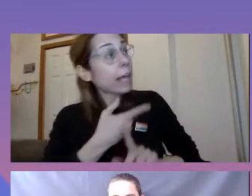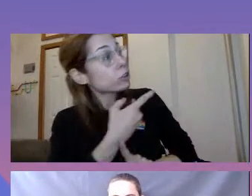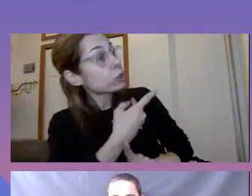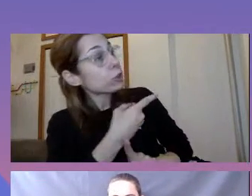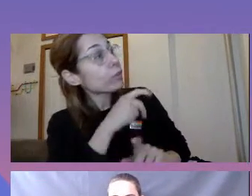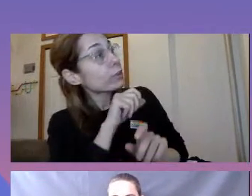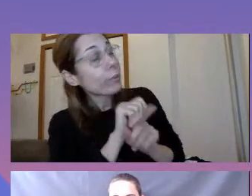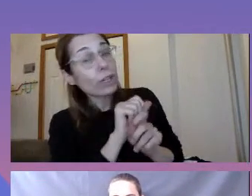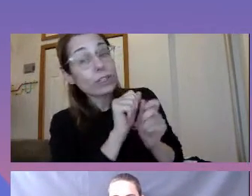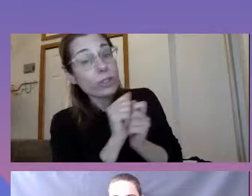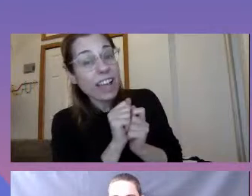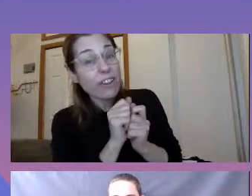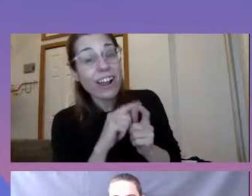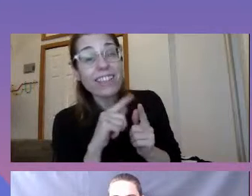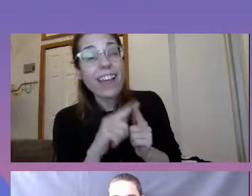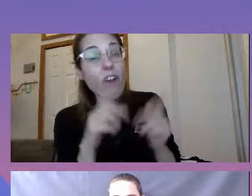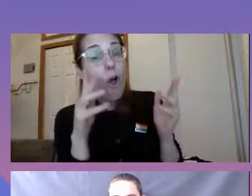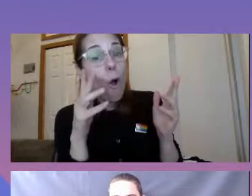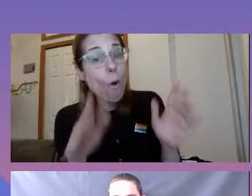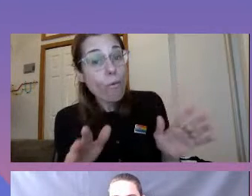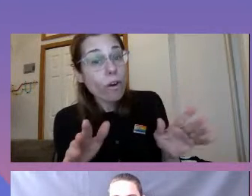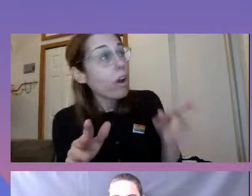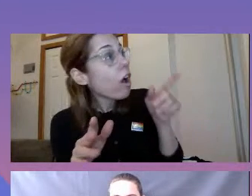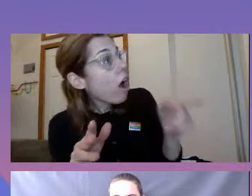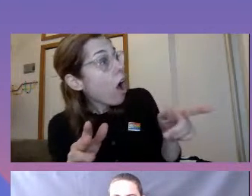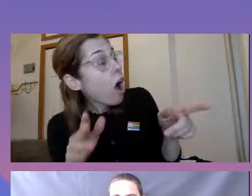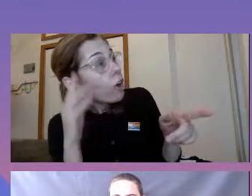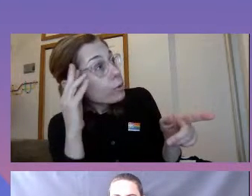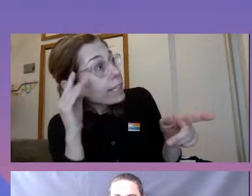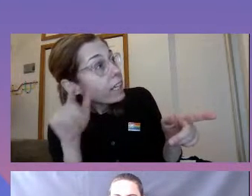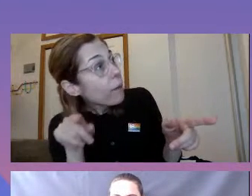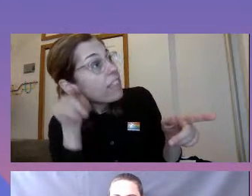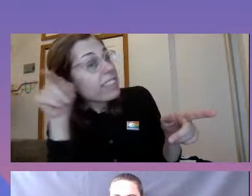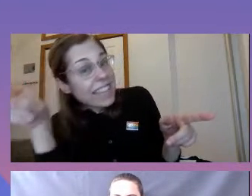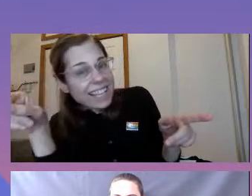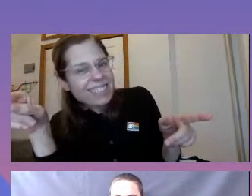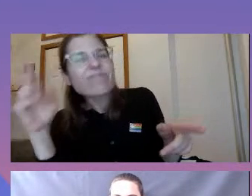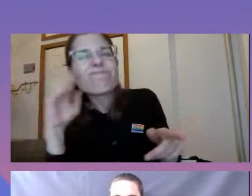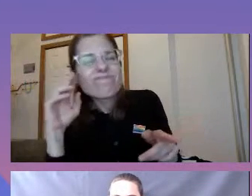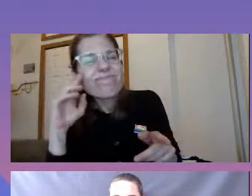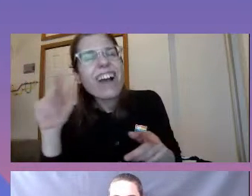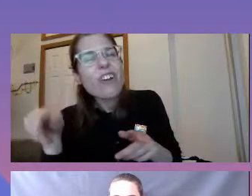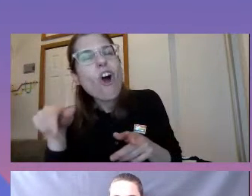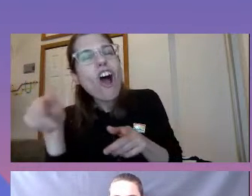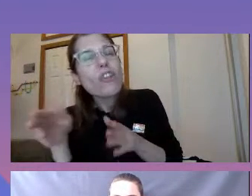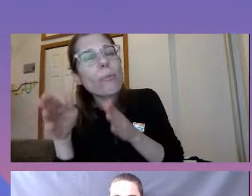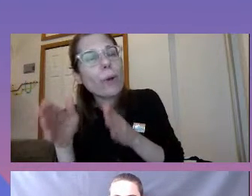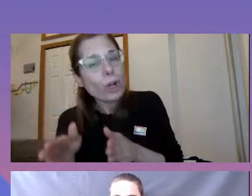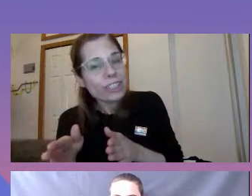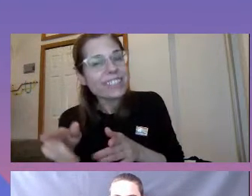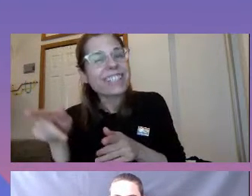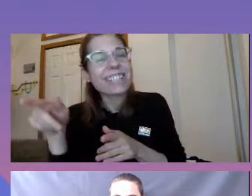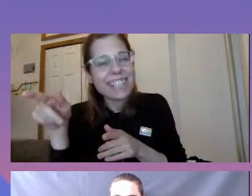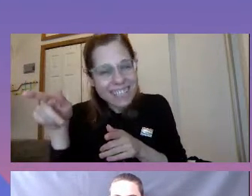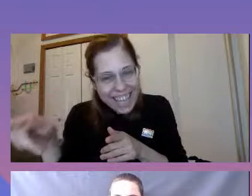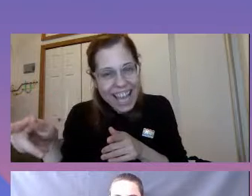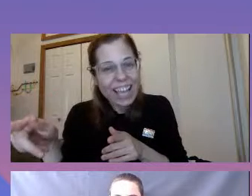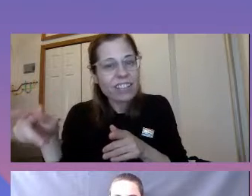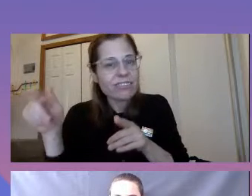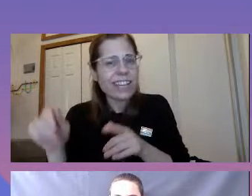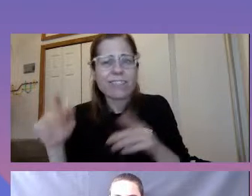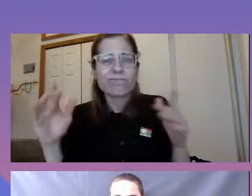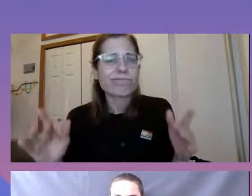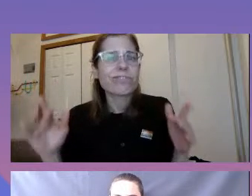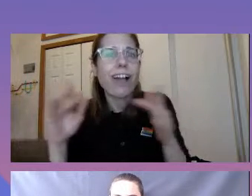people who do, so many other things in the world. And I also have skills beyond the skills that I do for